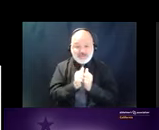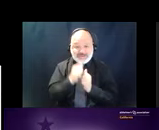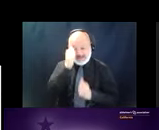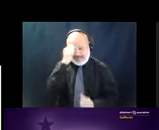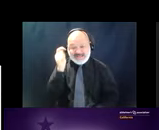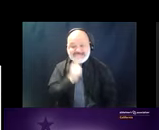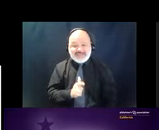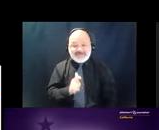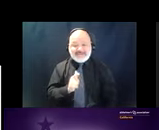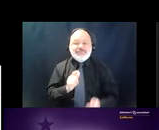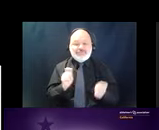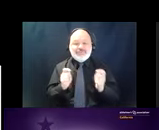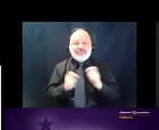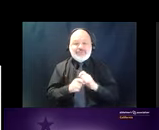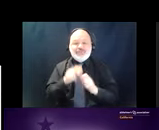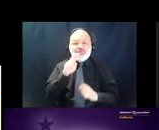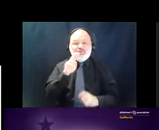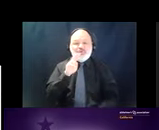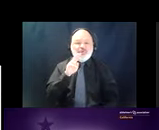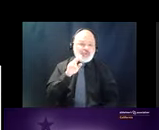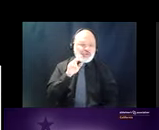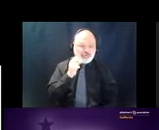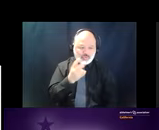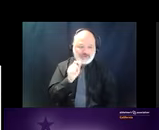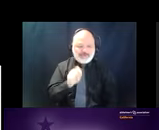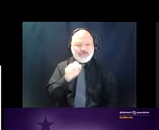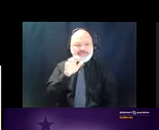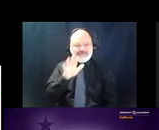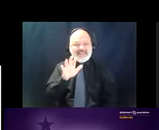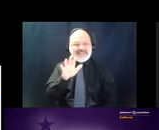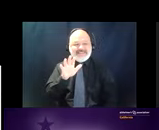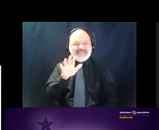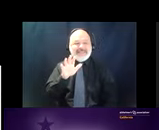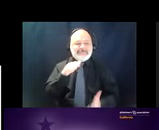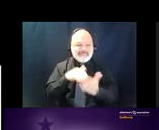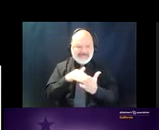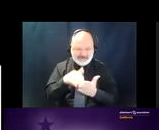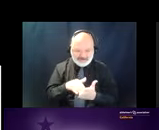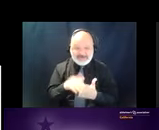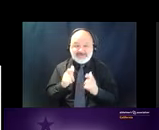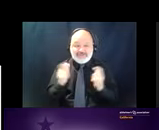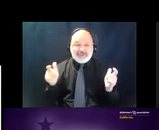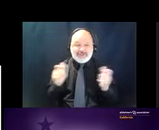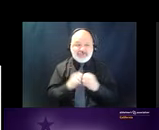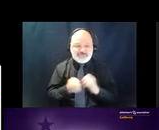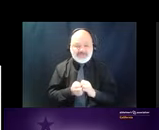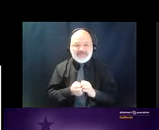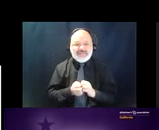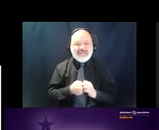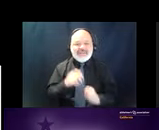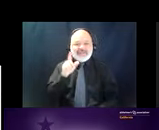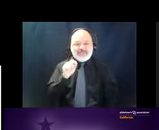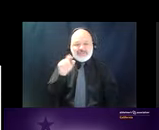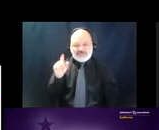is projected to reach 12.7 million. That's a huge number. In 2020, 690,000